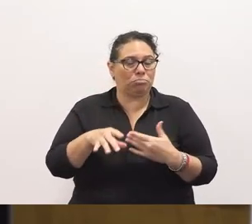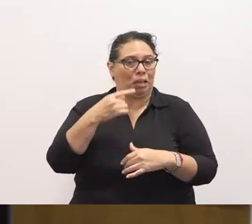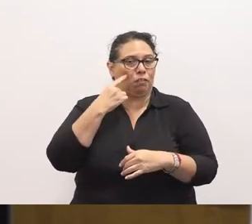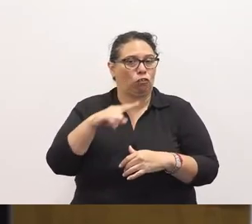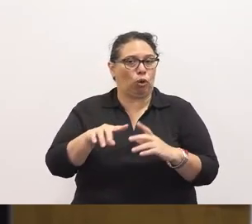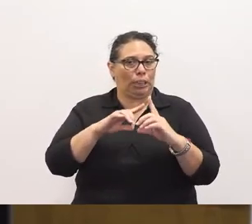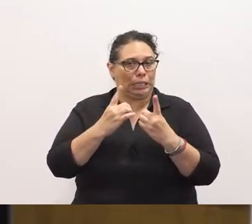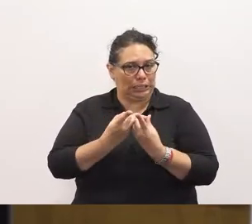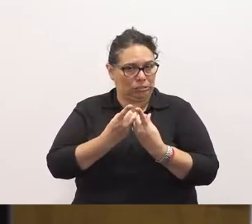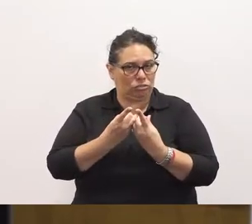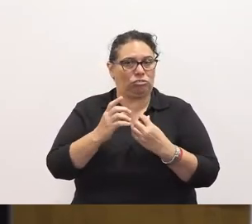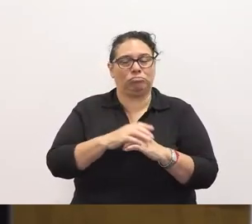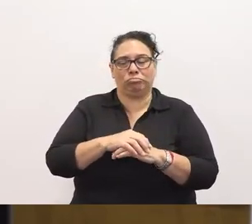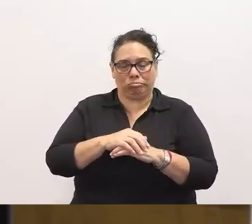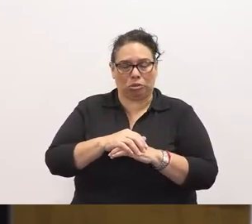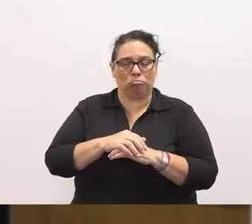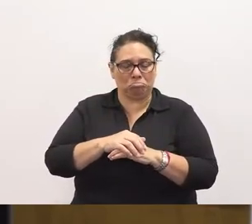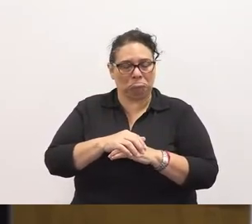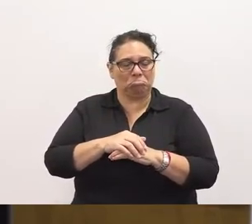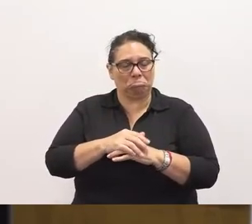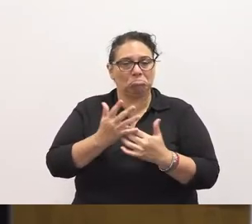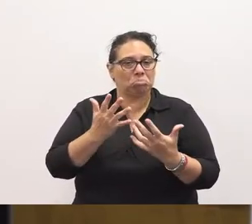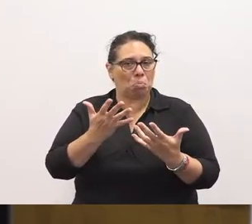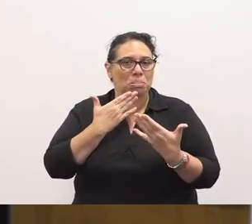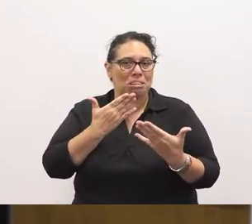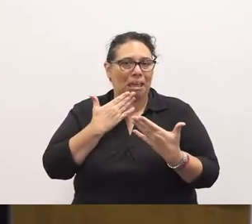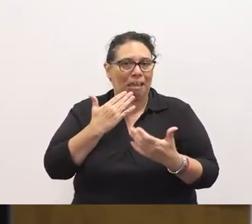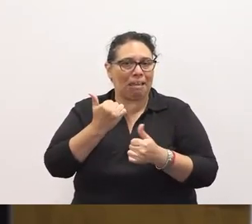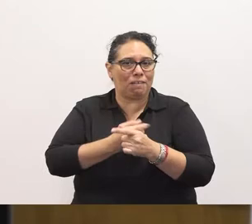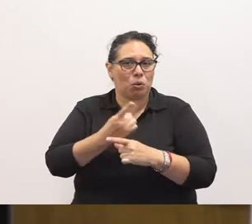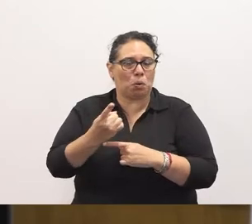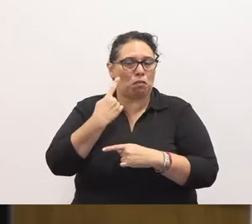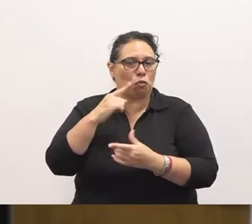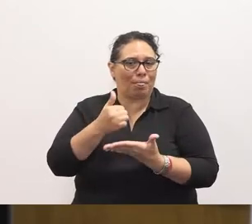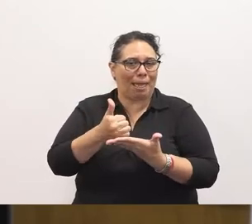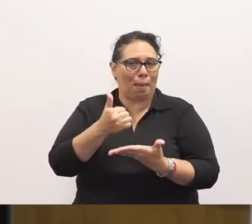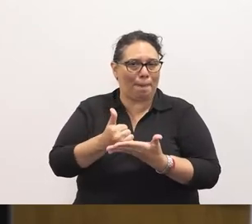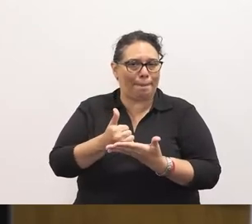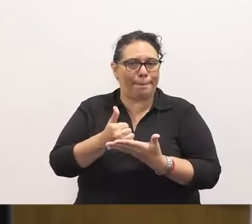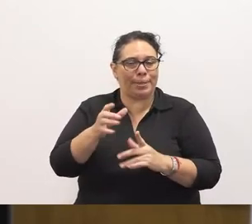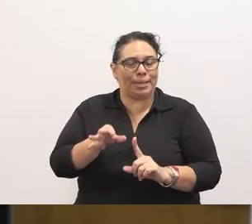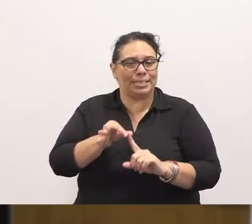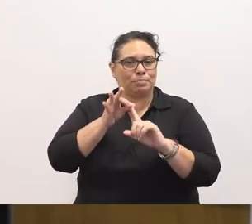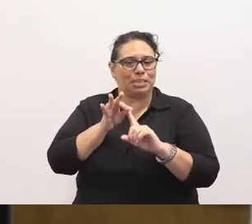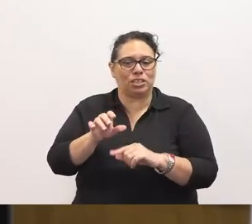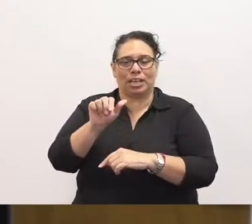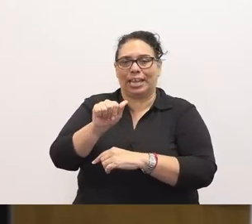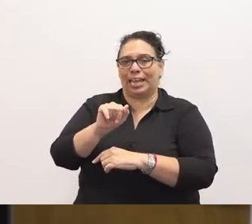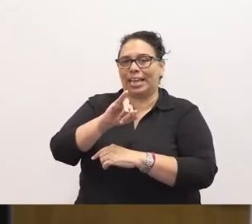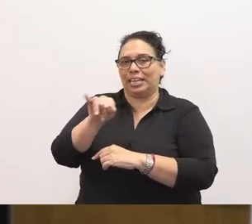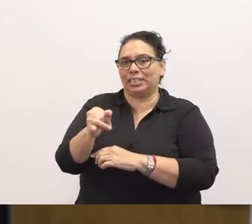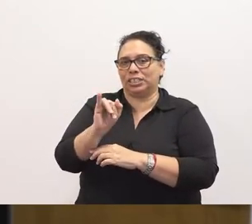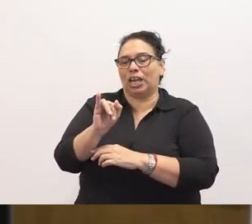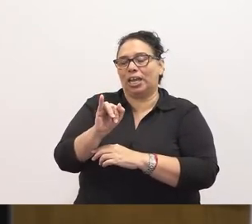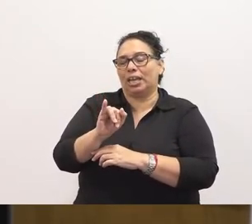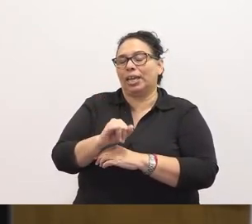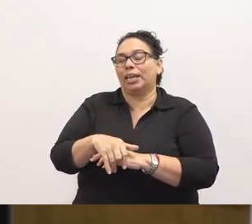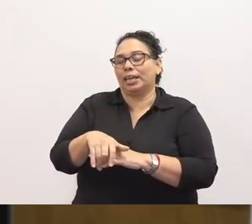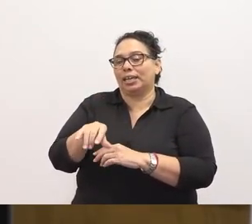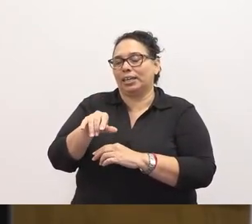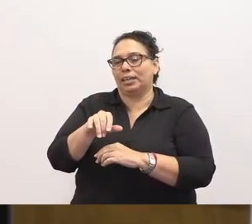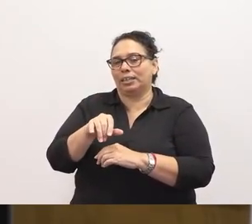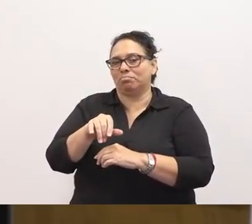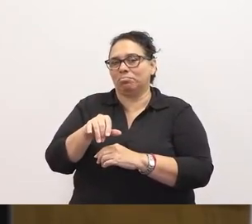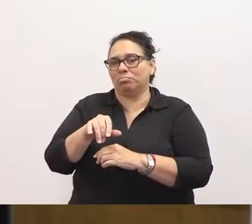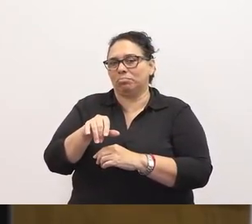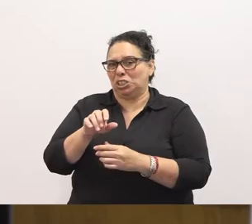district. So all in all, I just wanted to thank everybody for their help, especially A.J. Crabhill thus far and his support